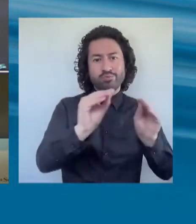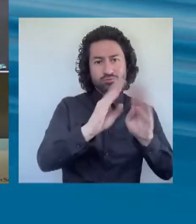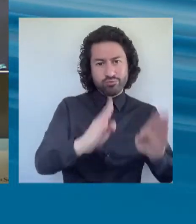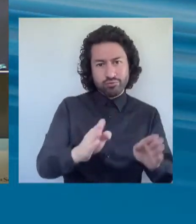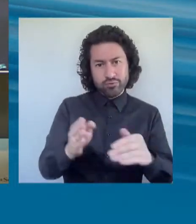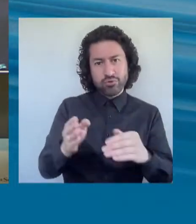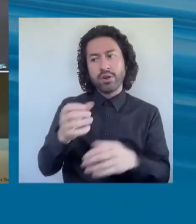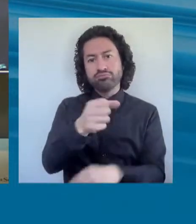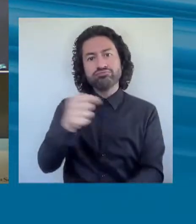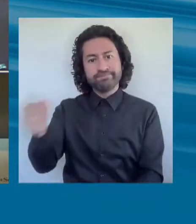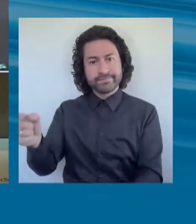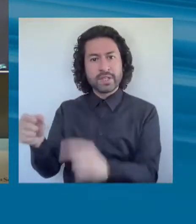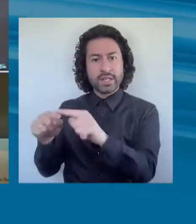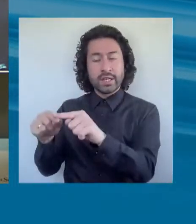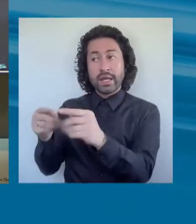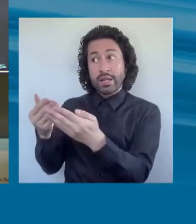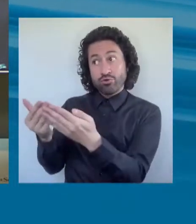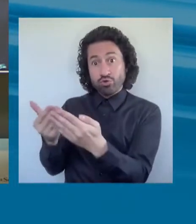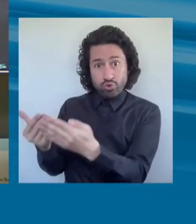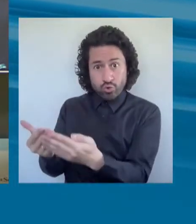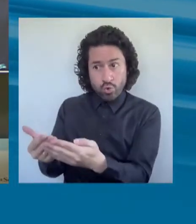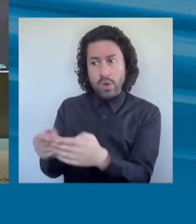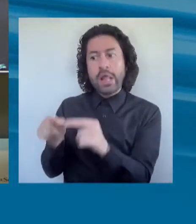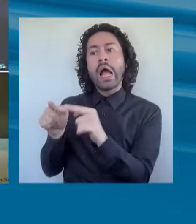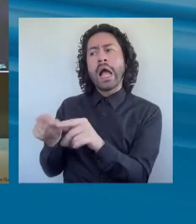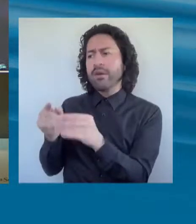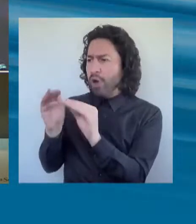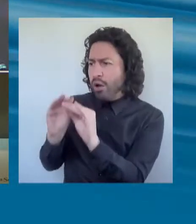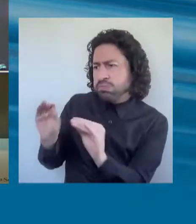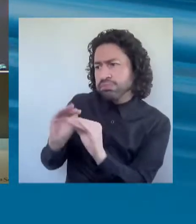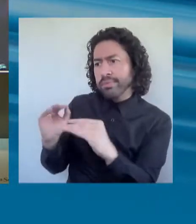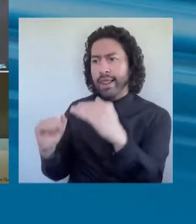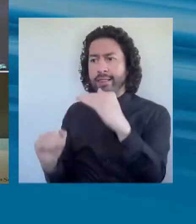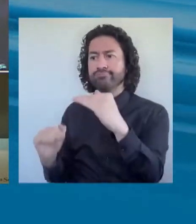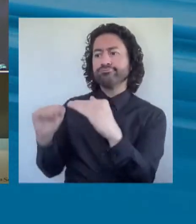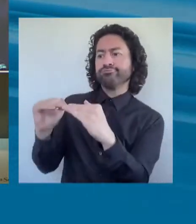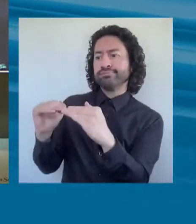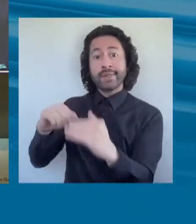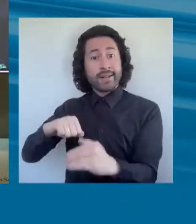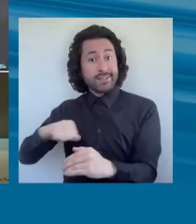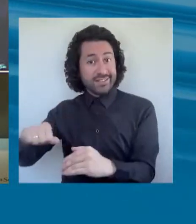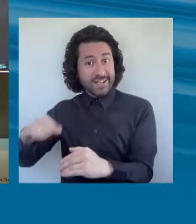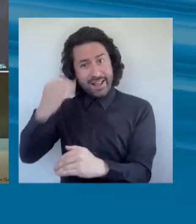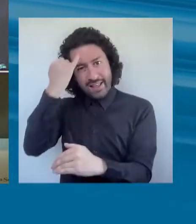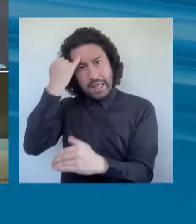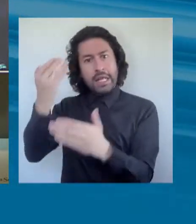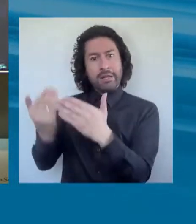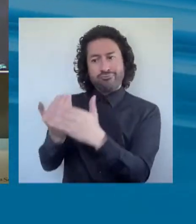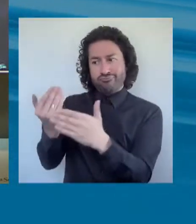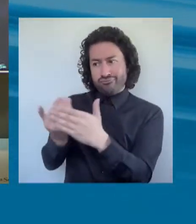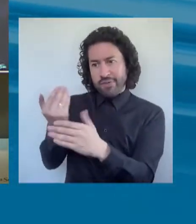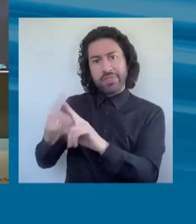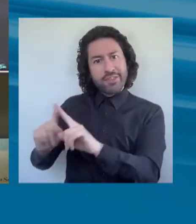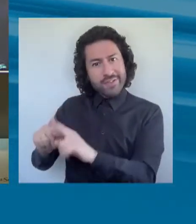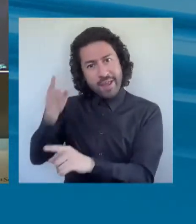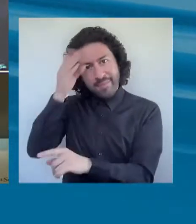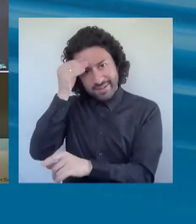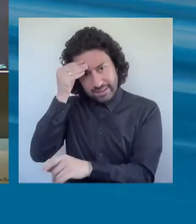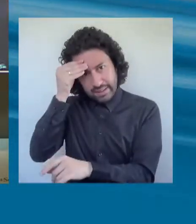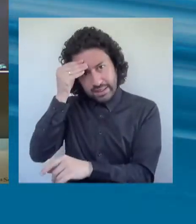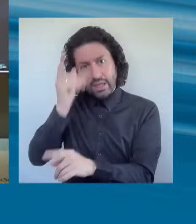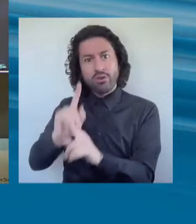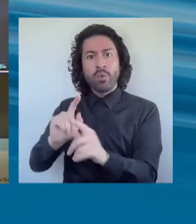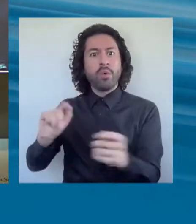for them to overcome that lack of knowledge. They should be the basis for the